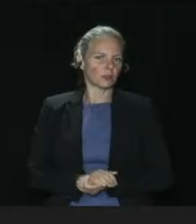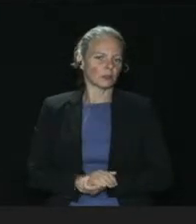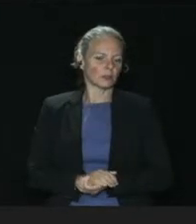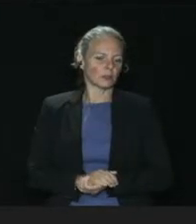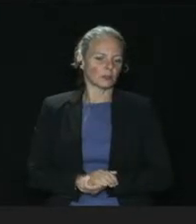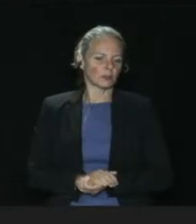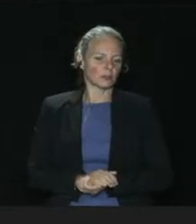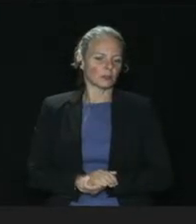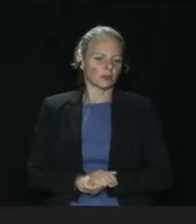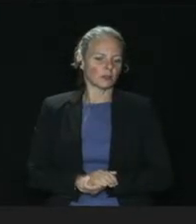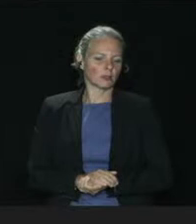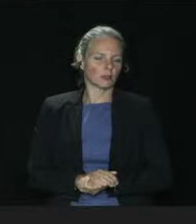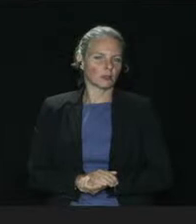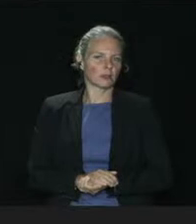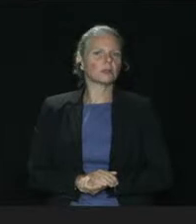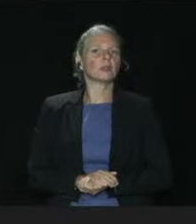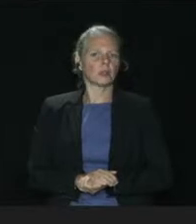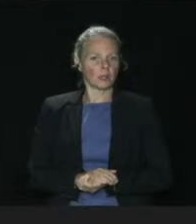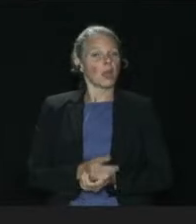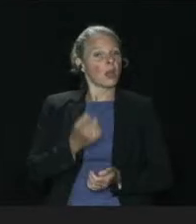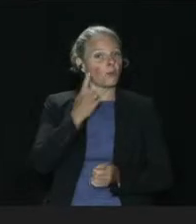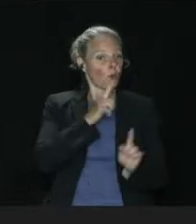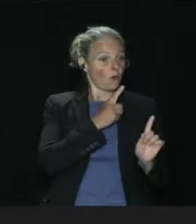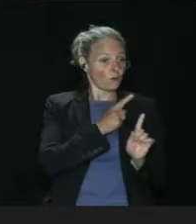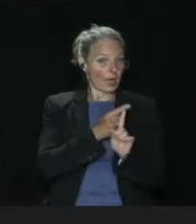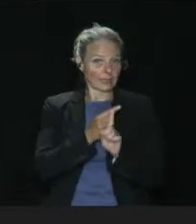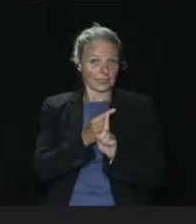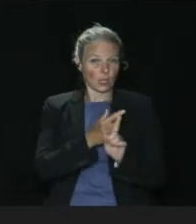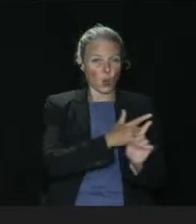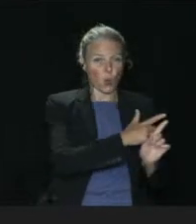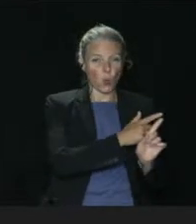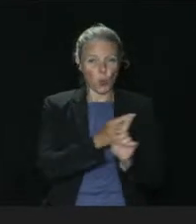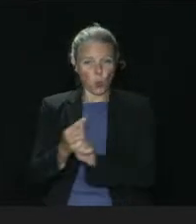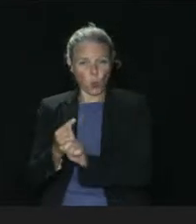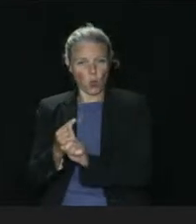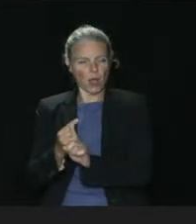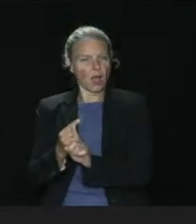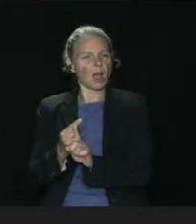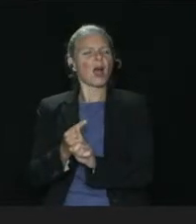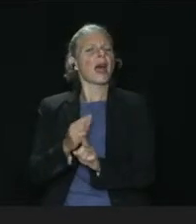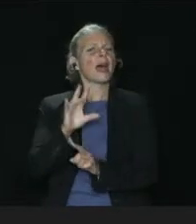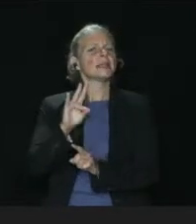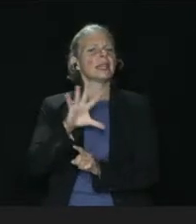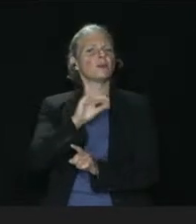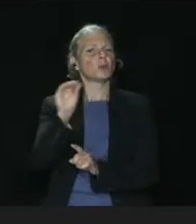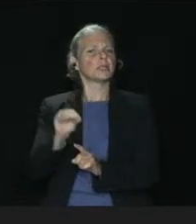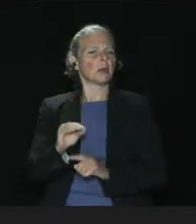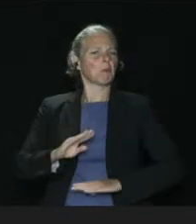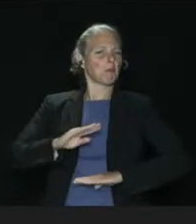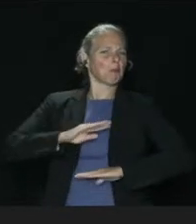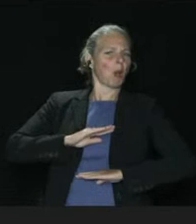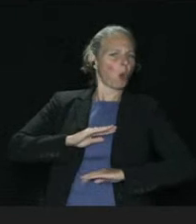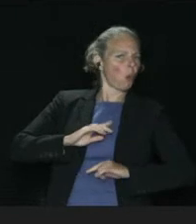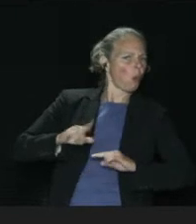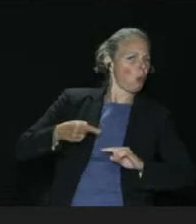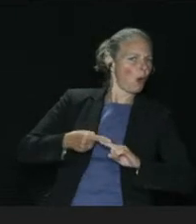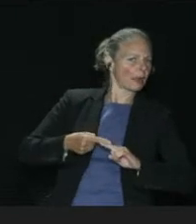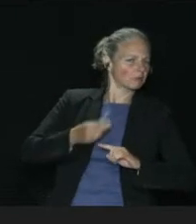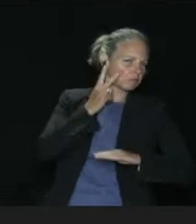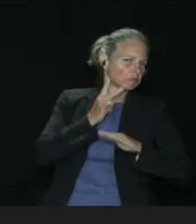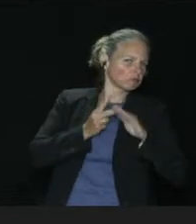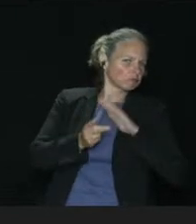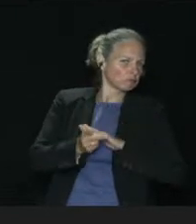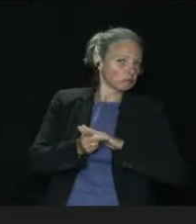we'll reach the 75%? Will we continue to accumulate doses, as Dr. Njoo was saying, in order to reach, if we